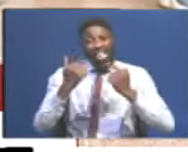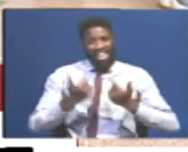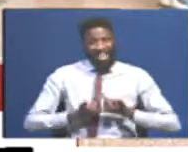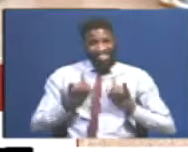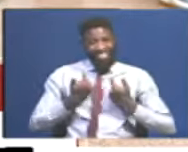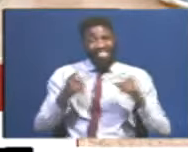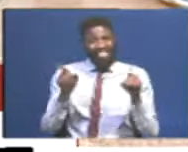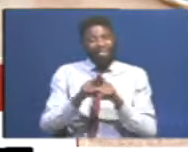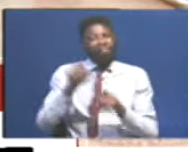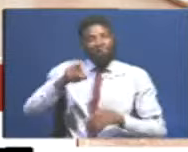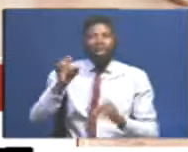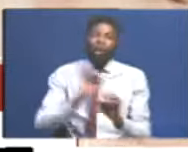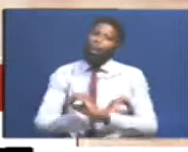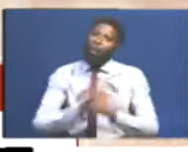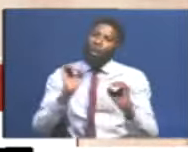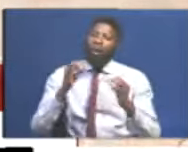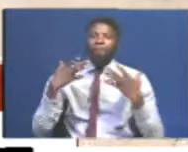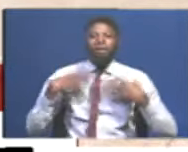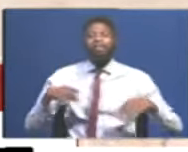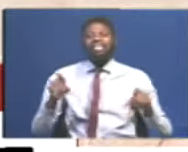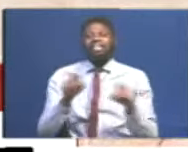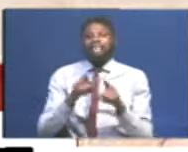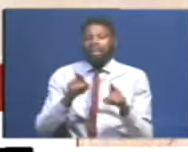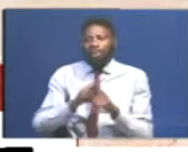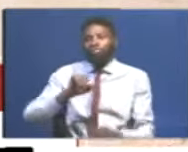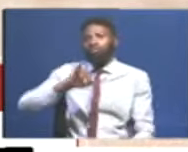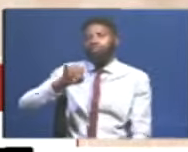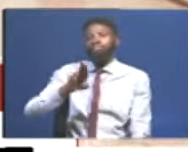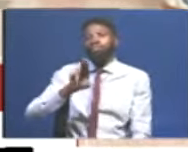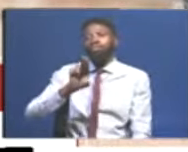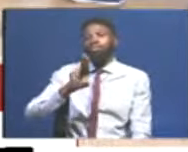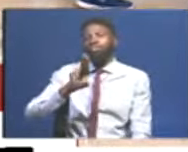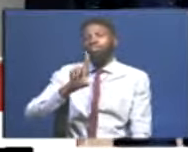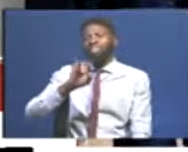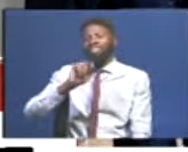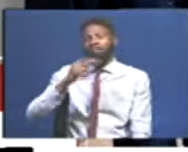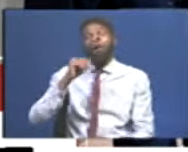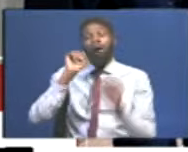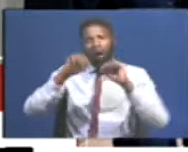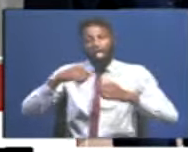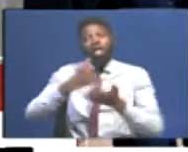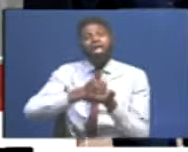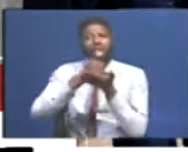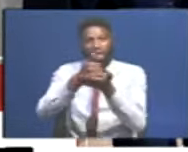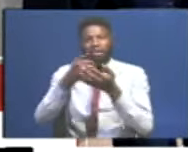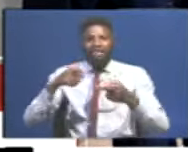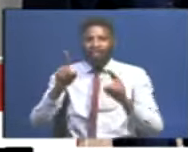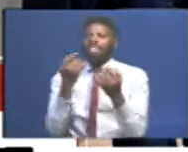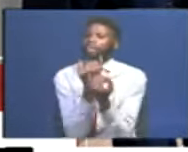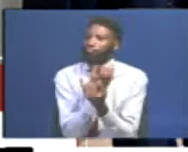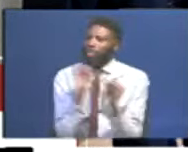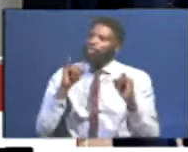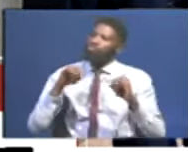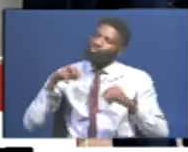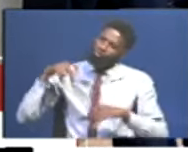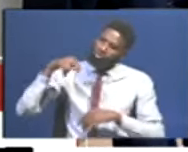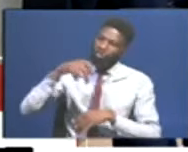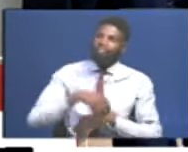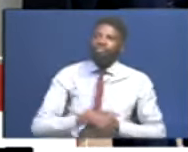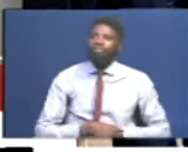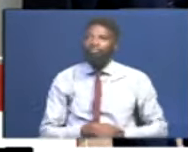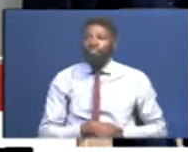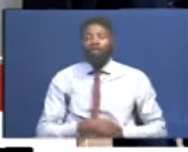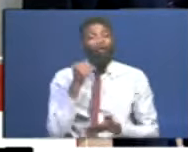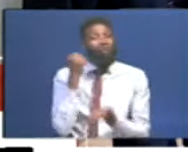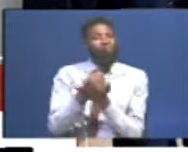Judith can be assisted to gain mobility and empowered to fend for themselves. These services should be available at the